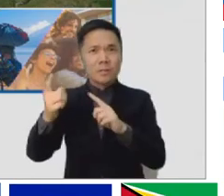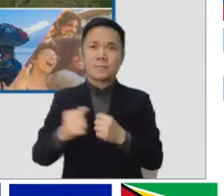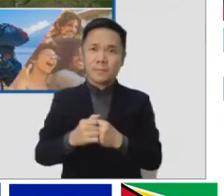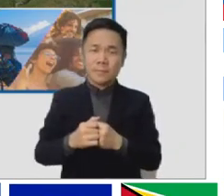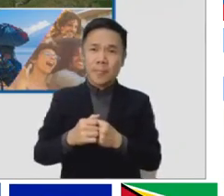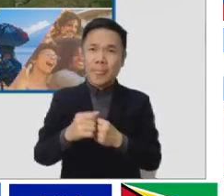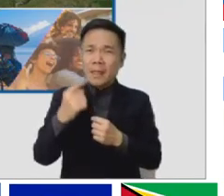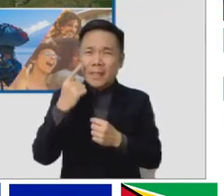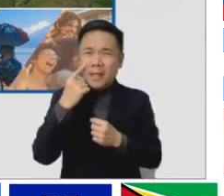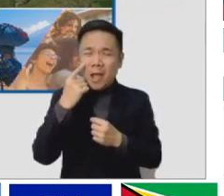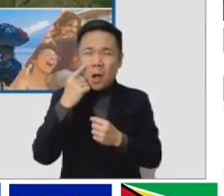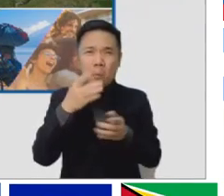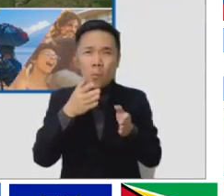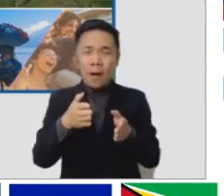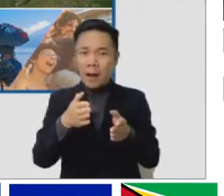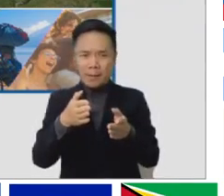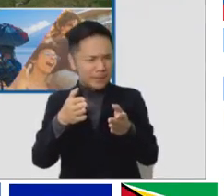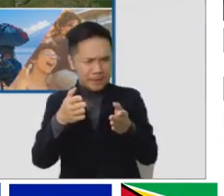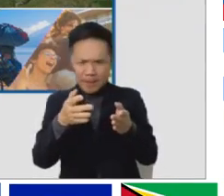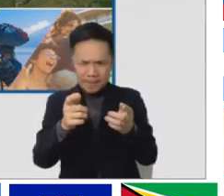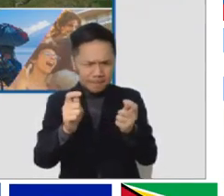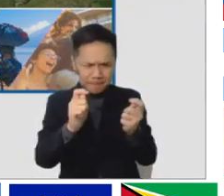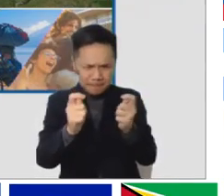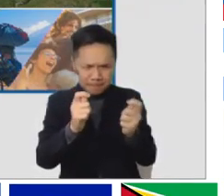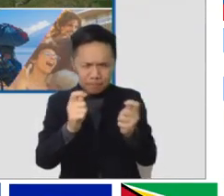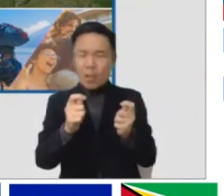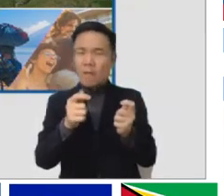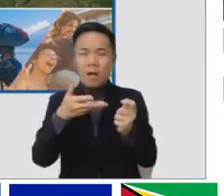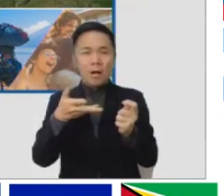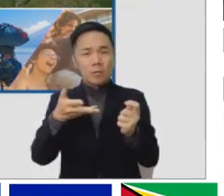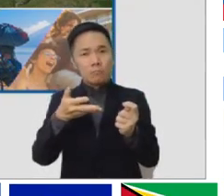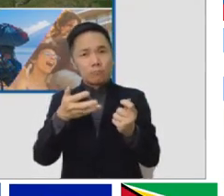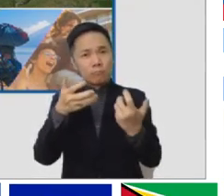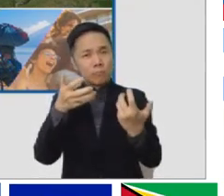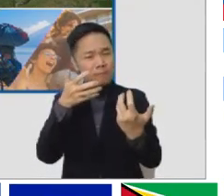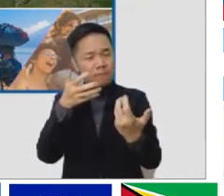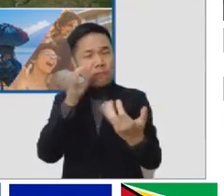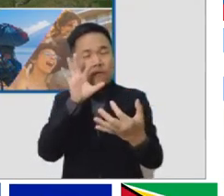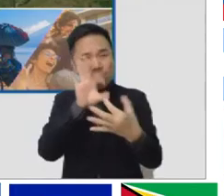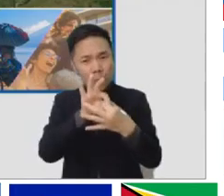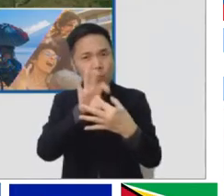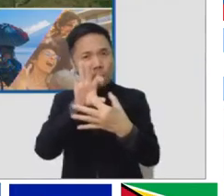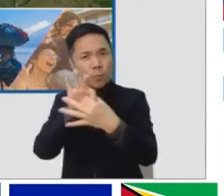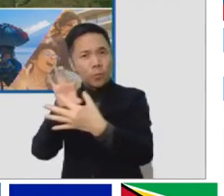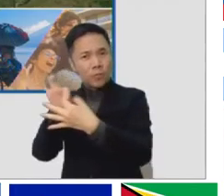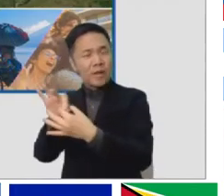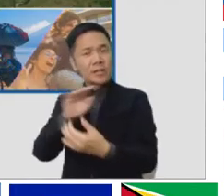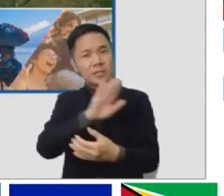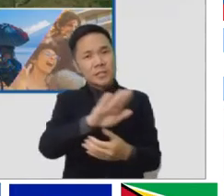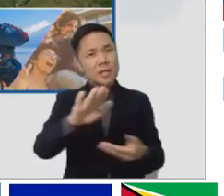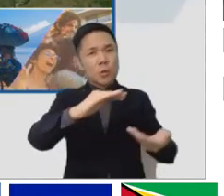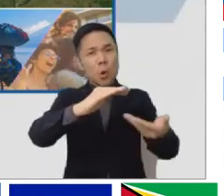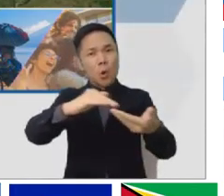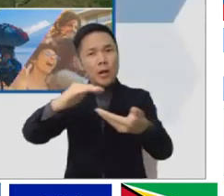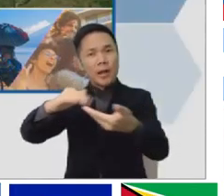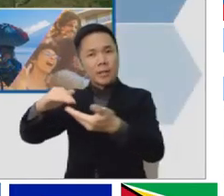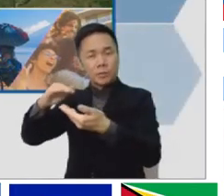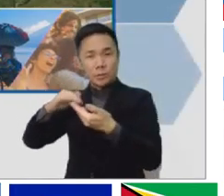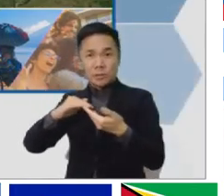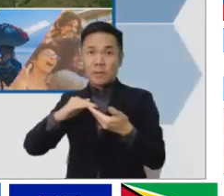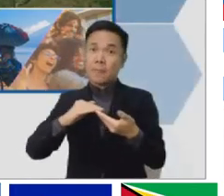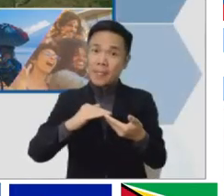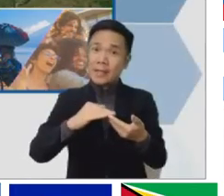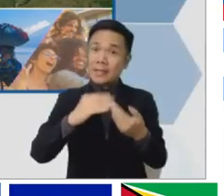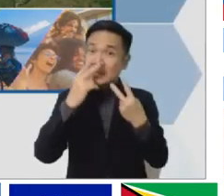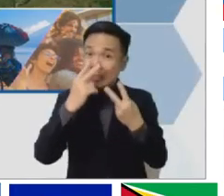effective coordination management with international and national bodies for us to be able to get more information and the analysis on